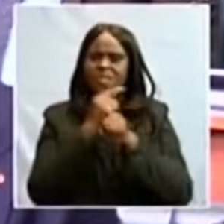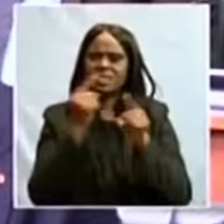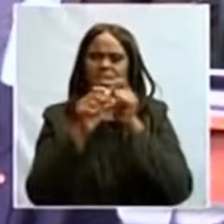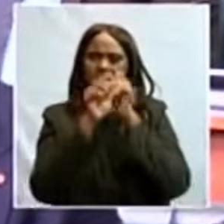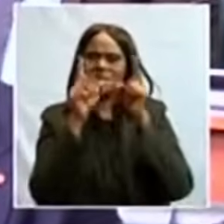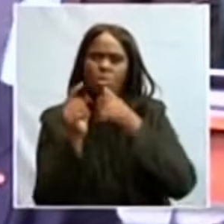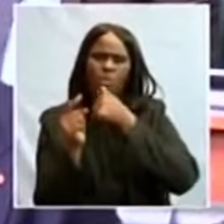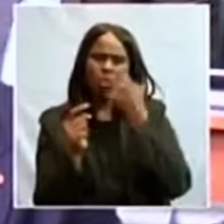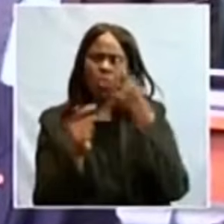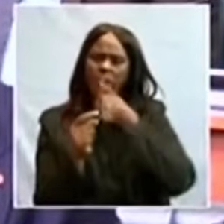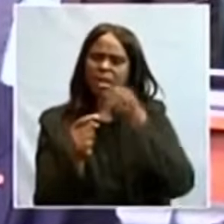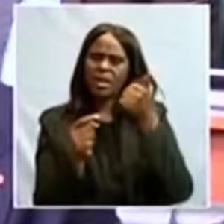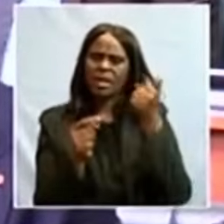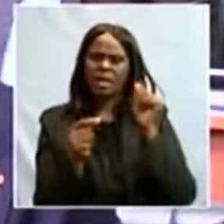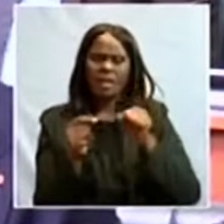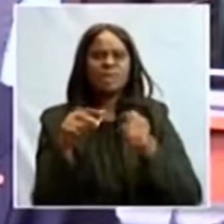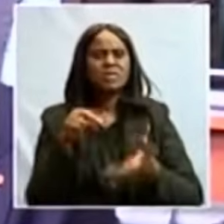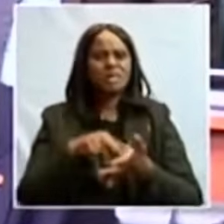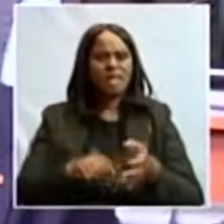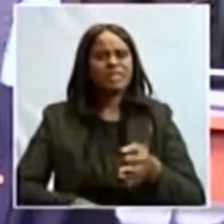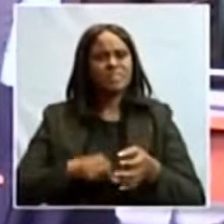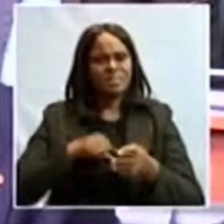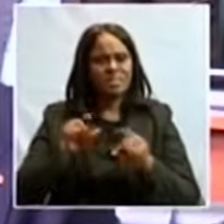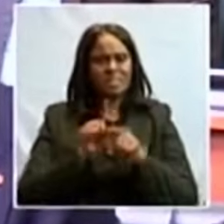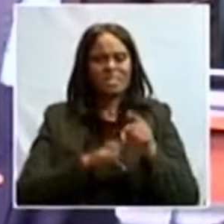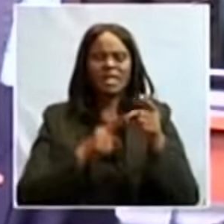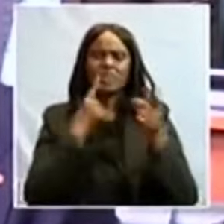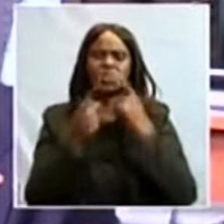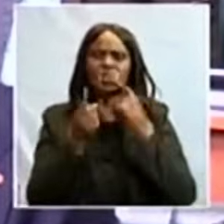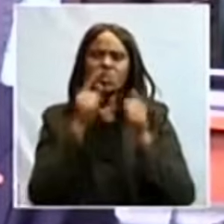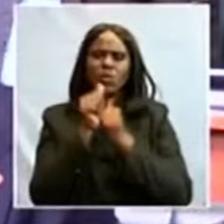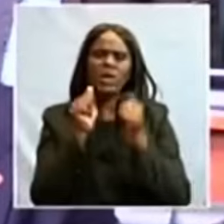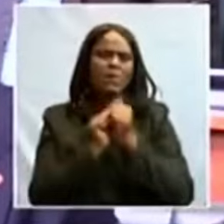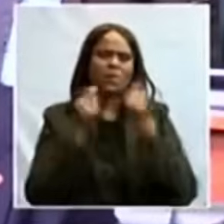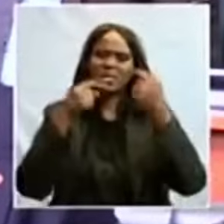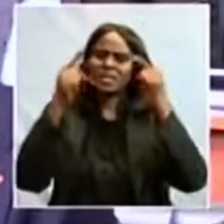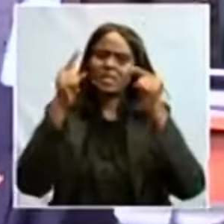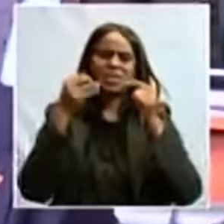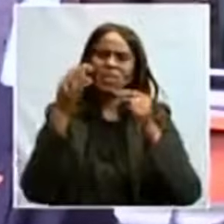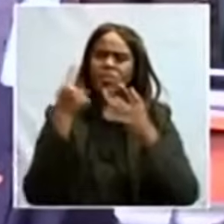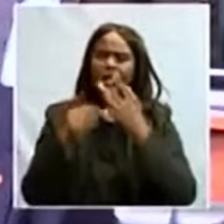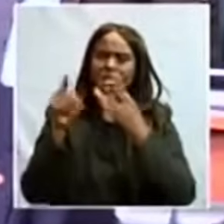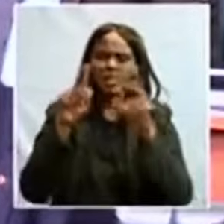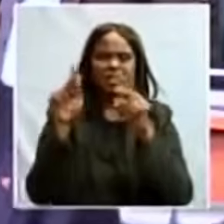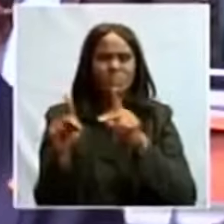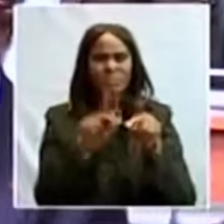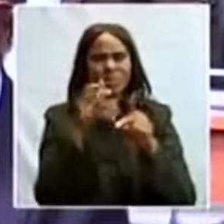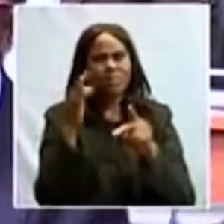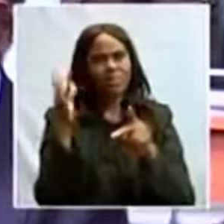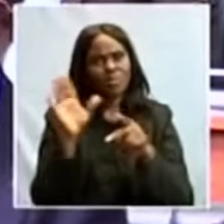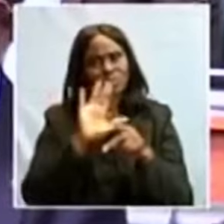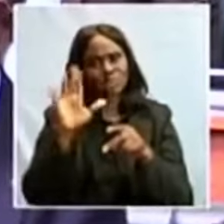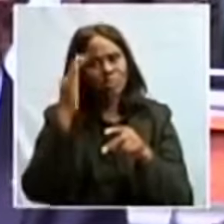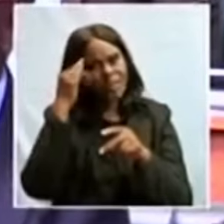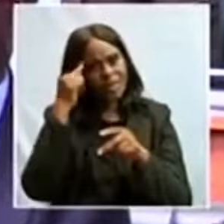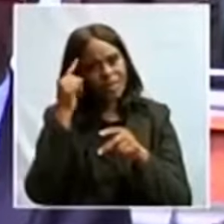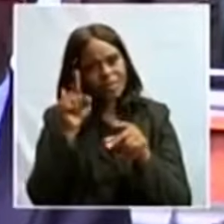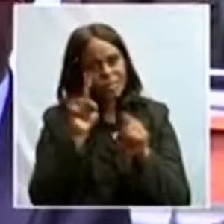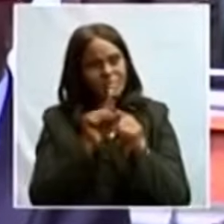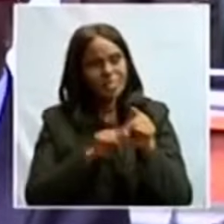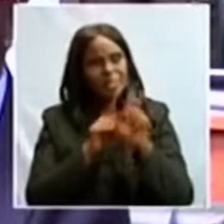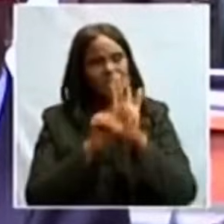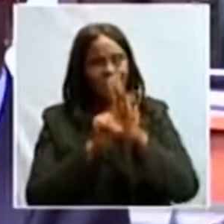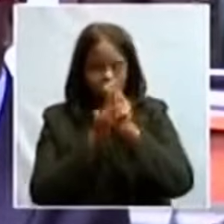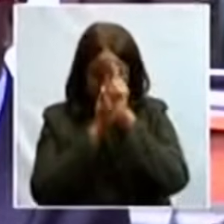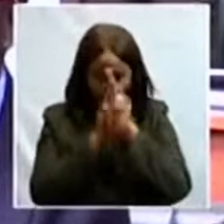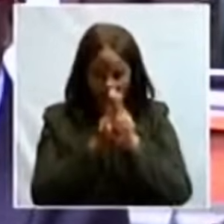who else can stand proudly and talk about the success of the performance of their government, other than her